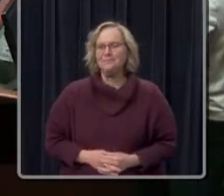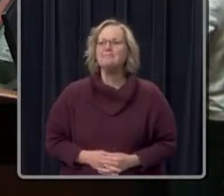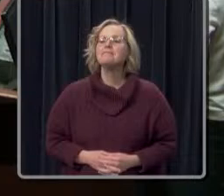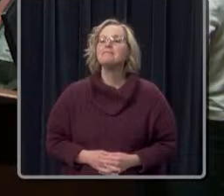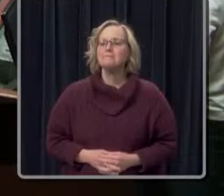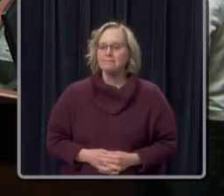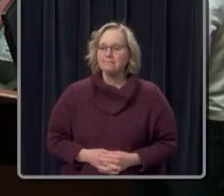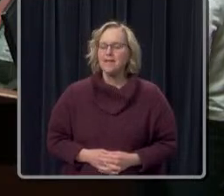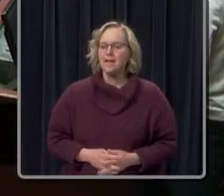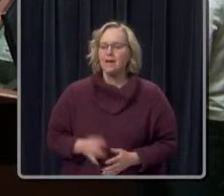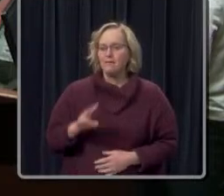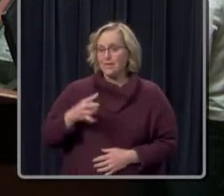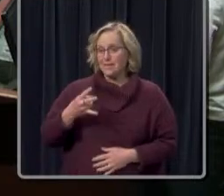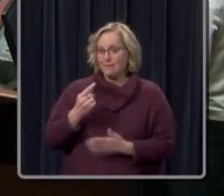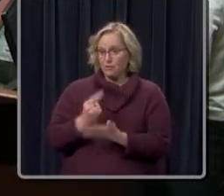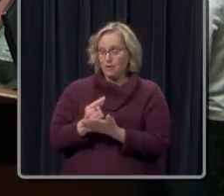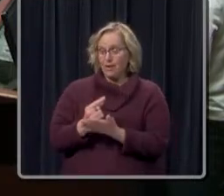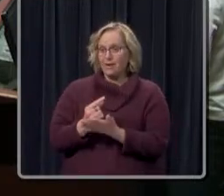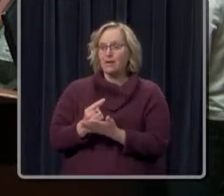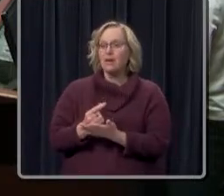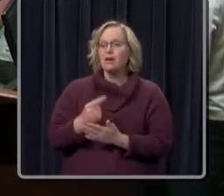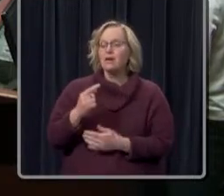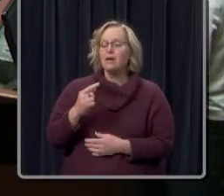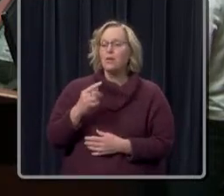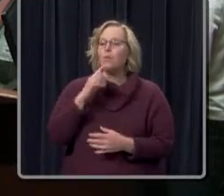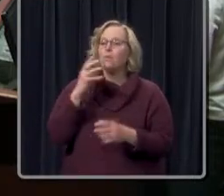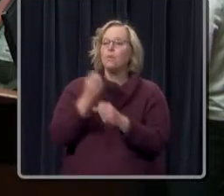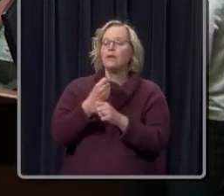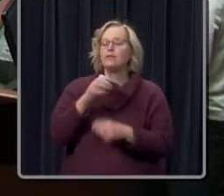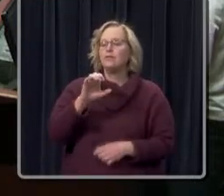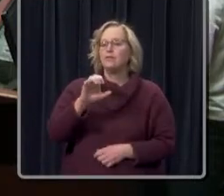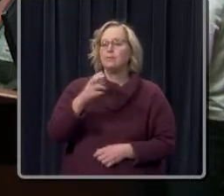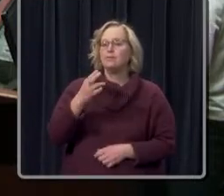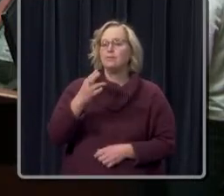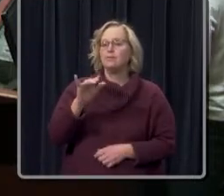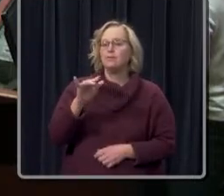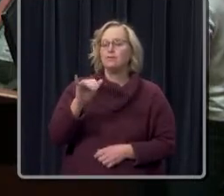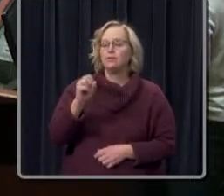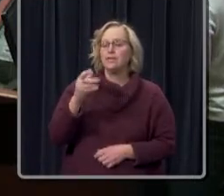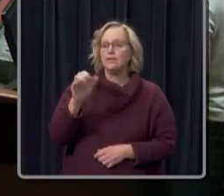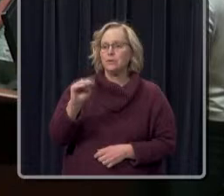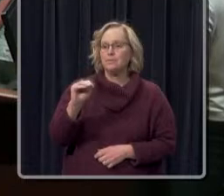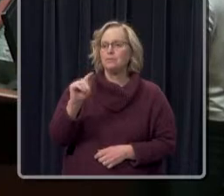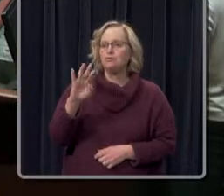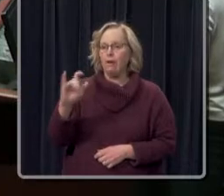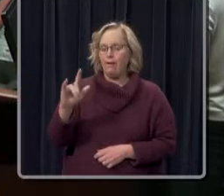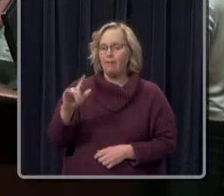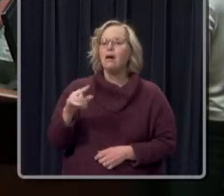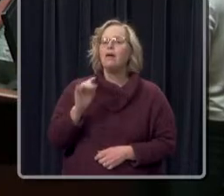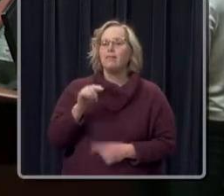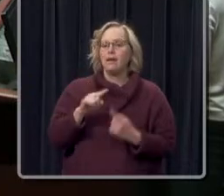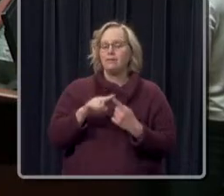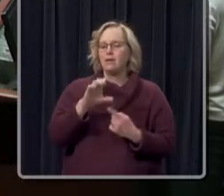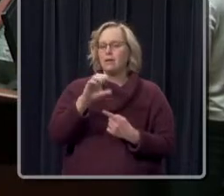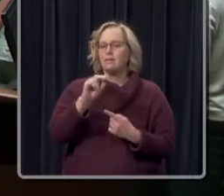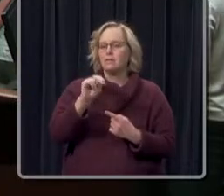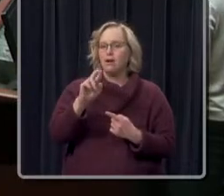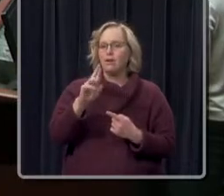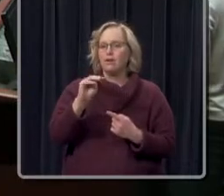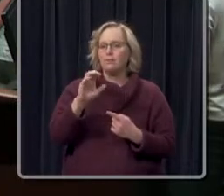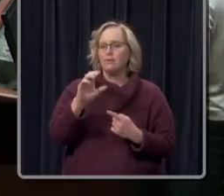Now, in the 7th grade category, our winners are from Chisholm Trail, and those students are Connor